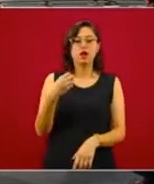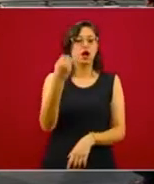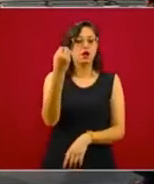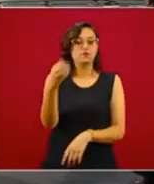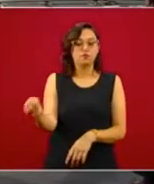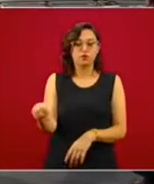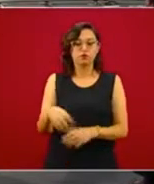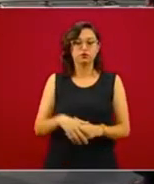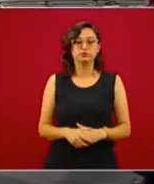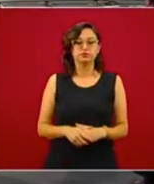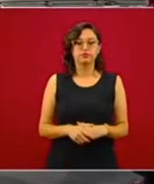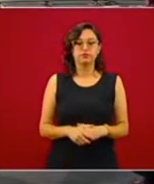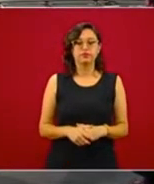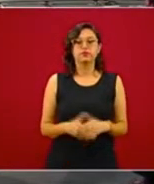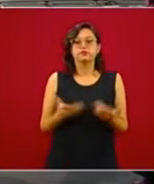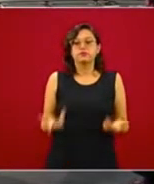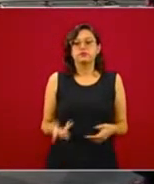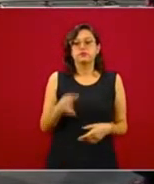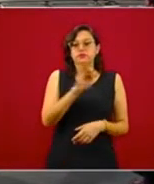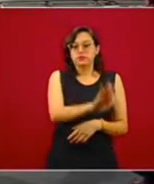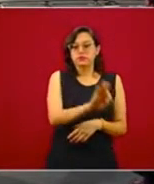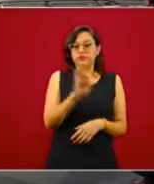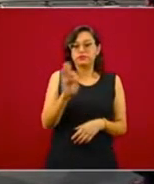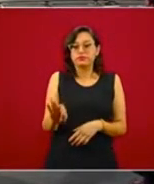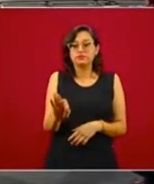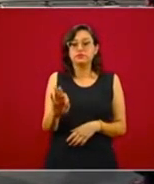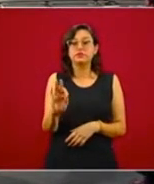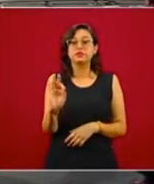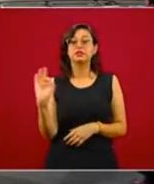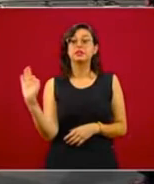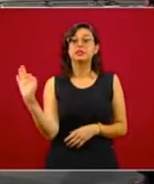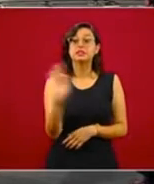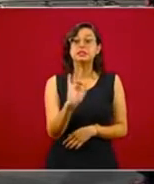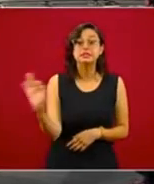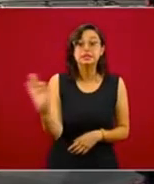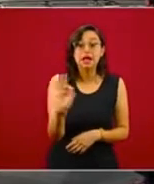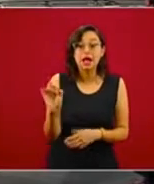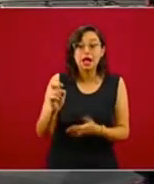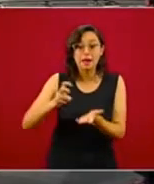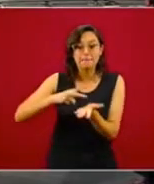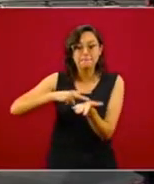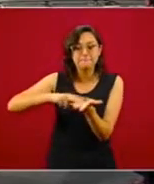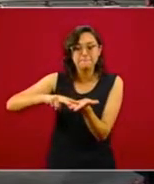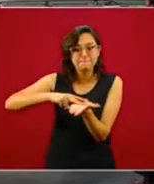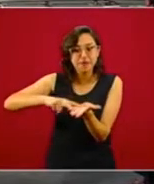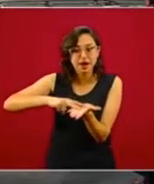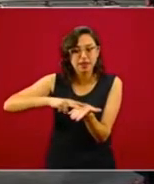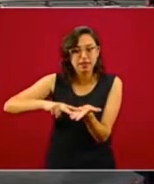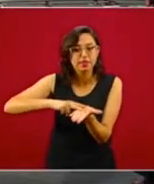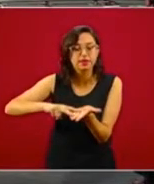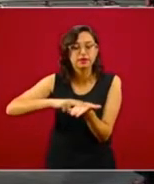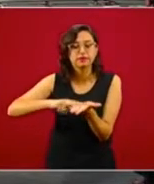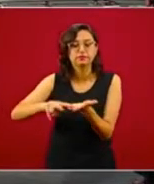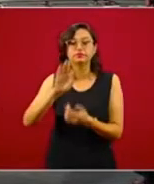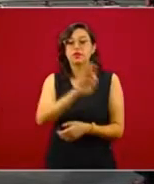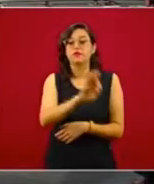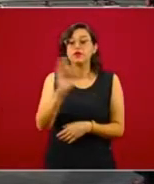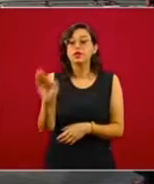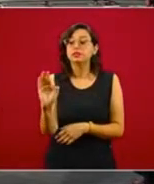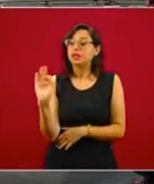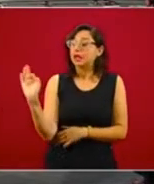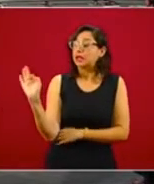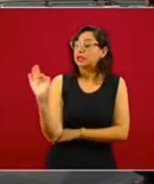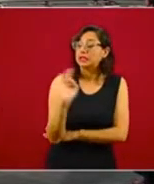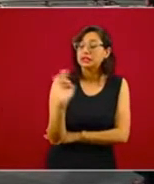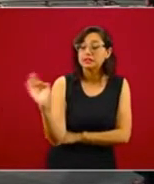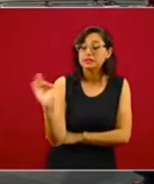light in our color coding. We have here some reference dates in case that we have the